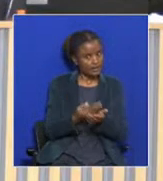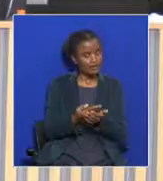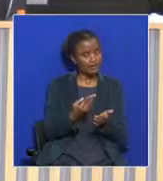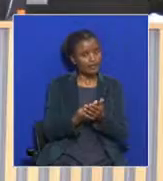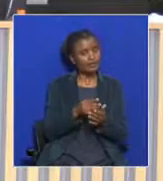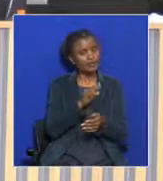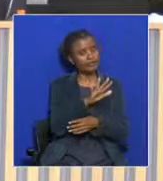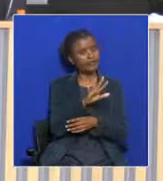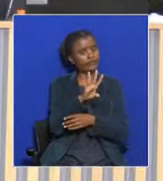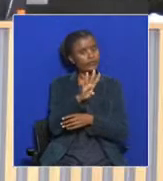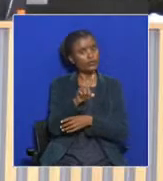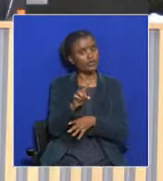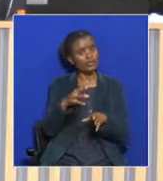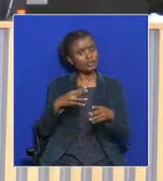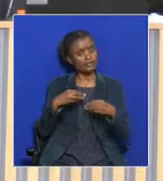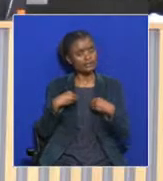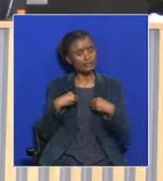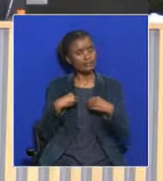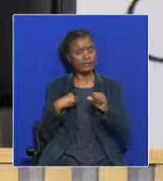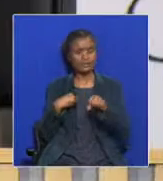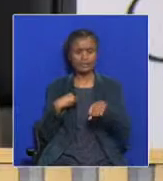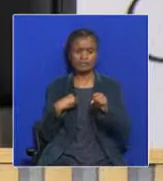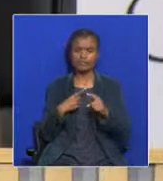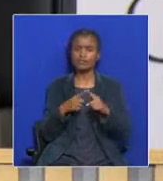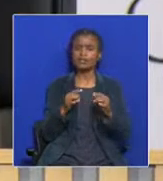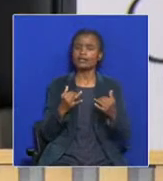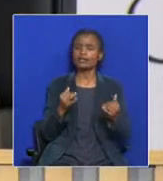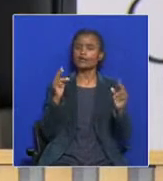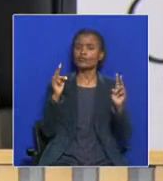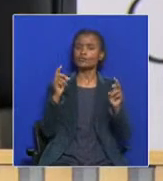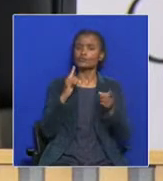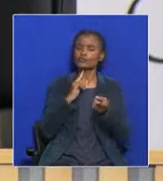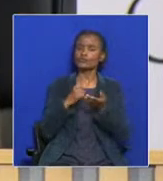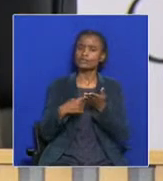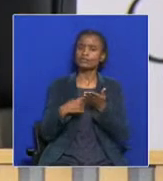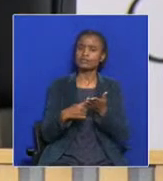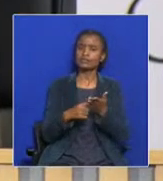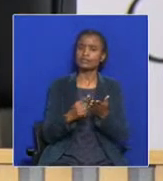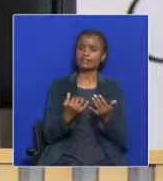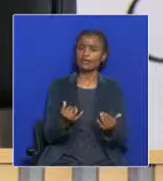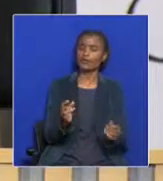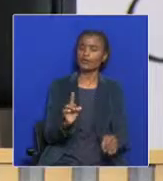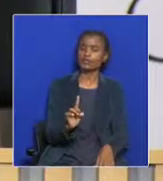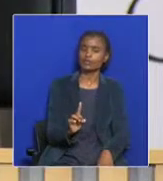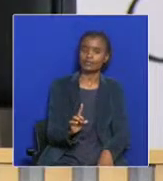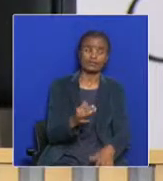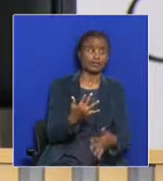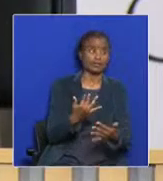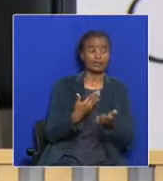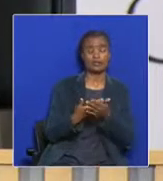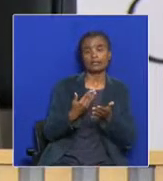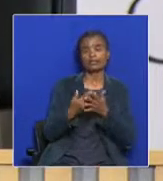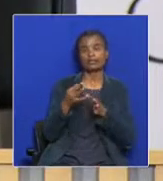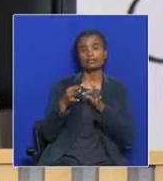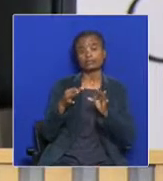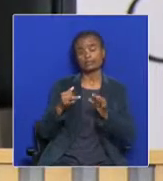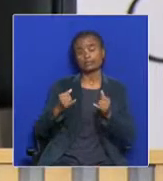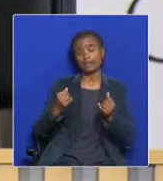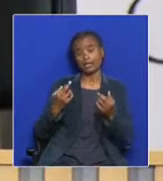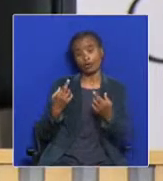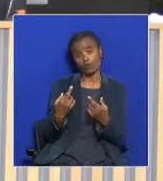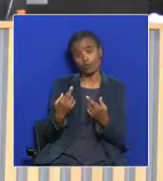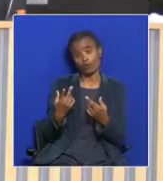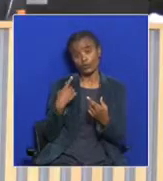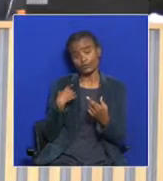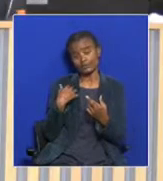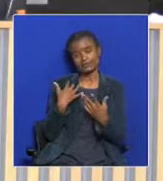So what issue are we debating now? Okay. Can I expand on that? Please, And I yes. hope I'm not going to annoy you, Chair, with this. No,